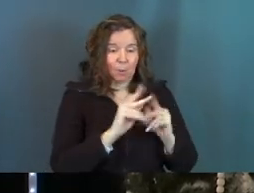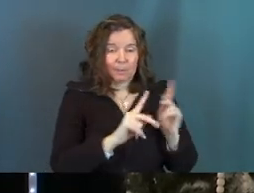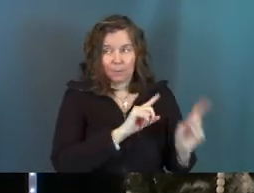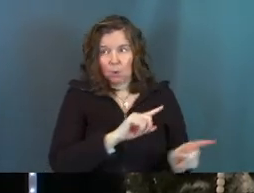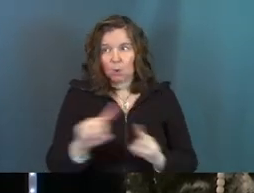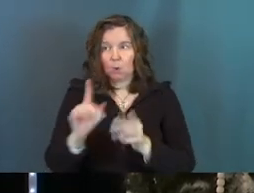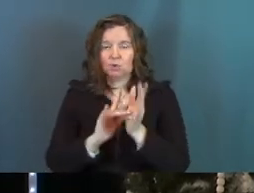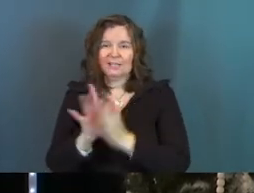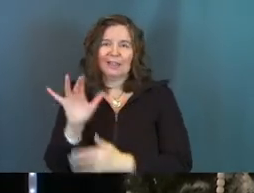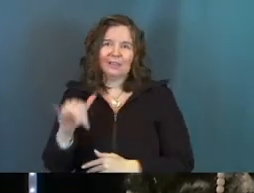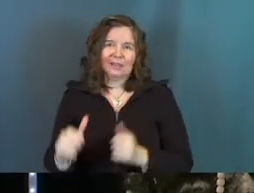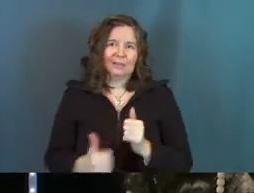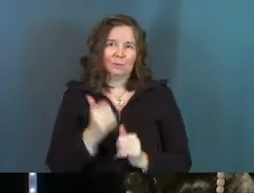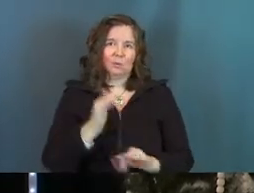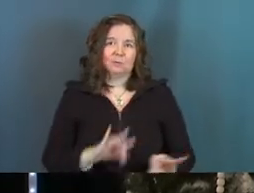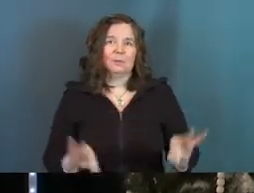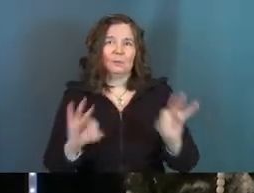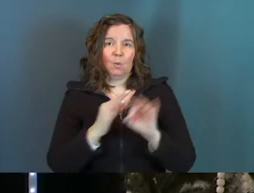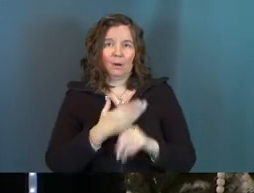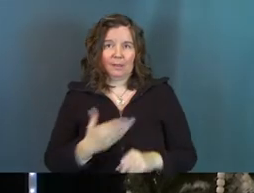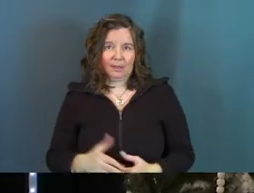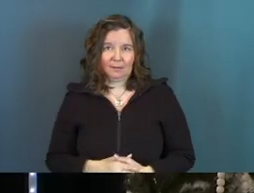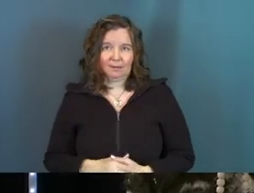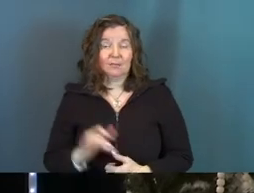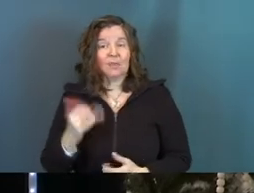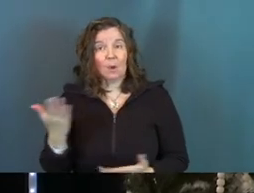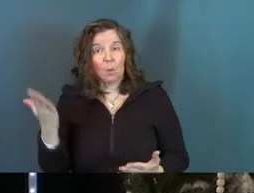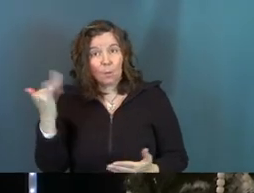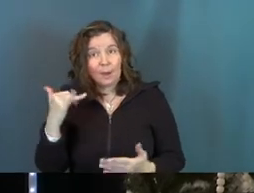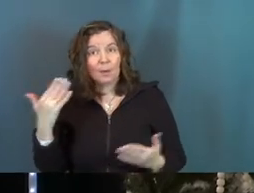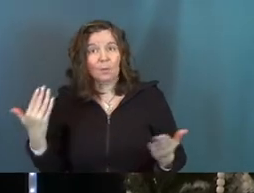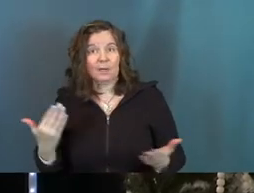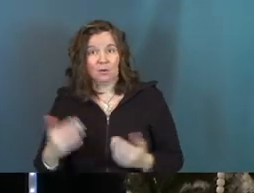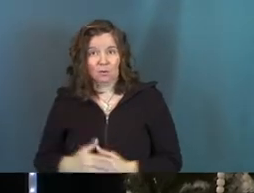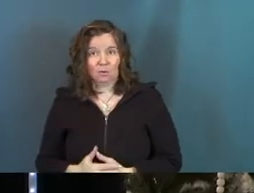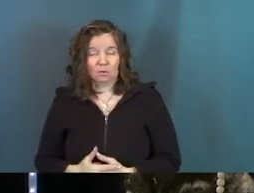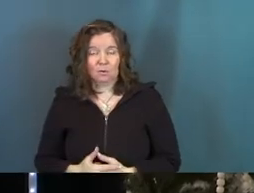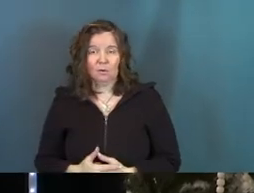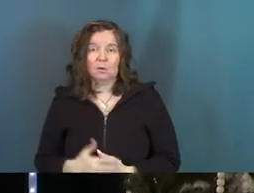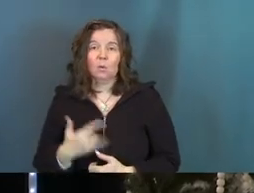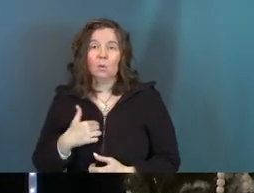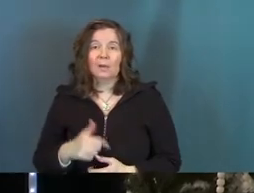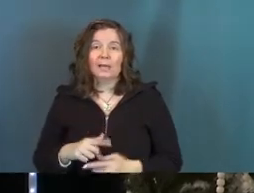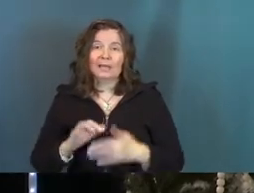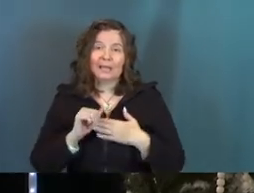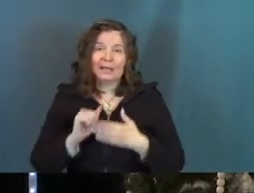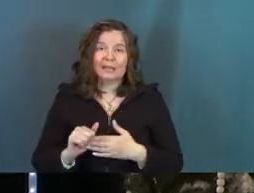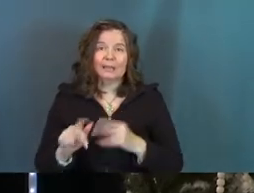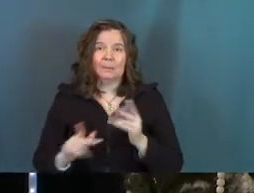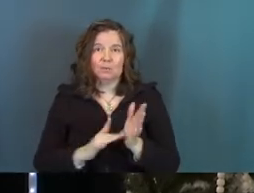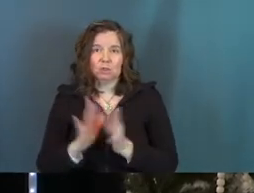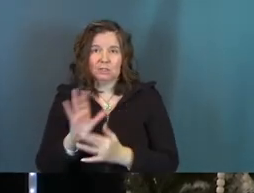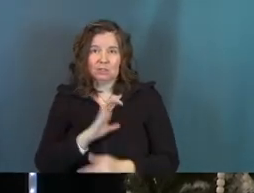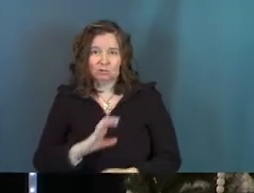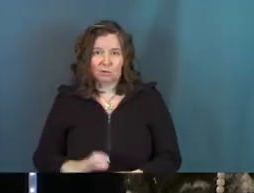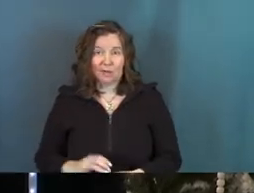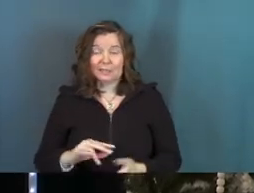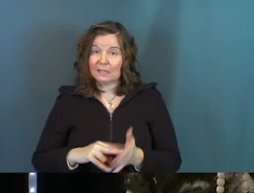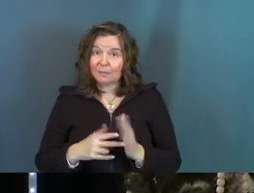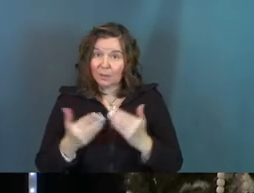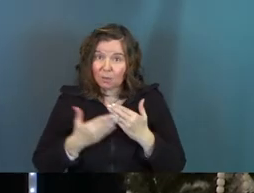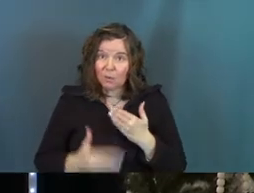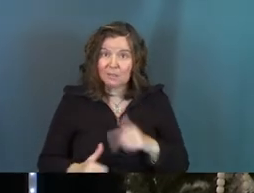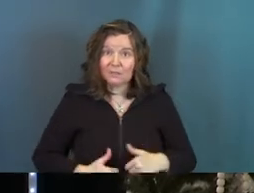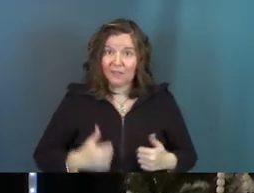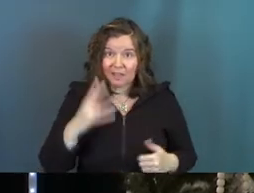Jesus. That's the most important thing. That's why we're here. so we can lead people to Jesus Christ. Does that mean the